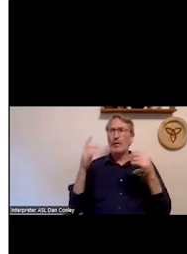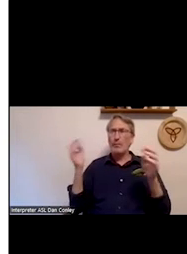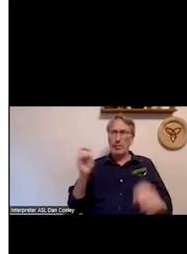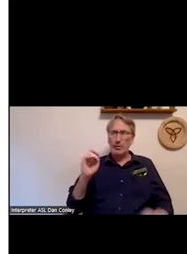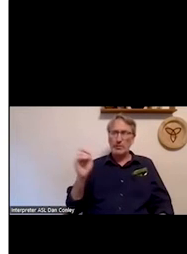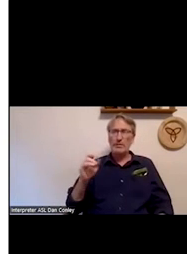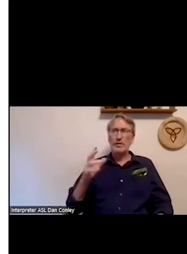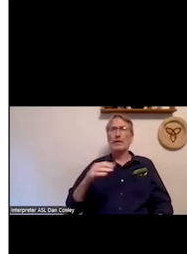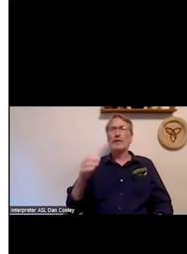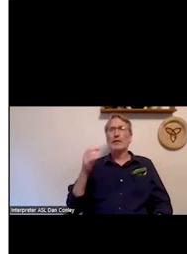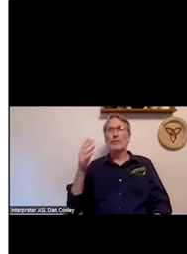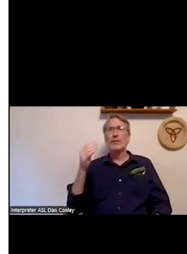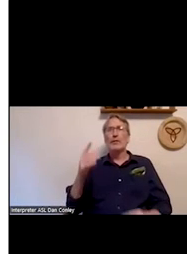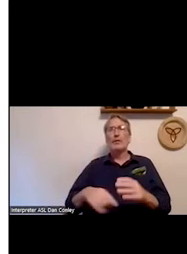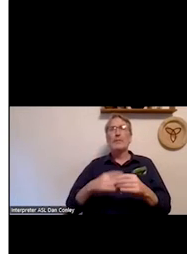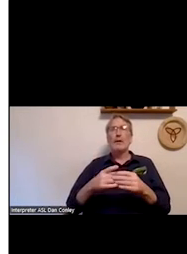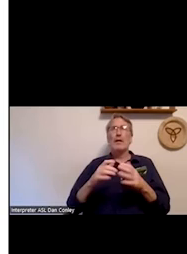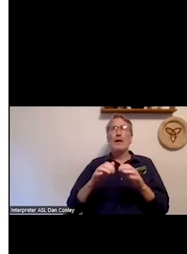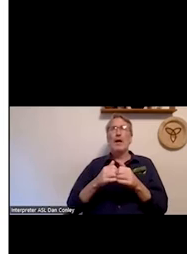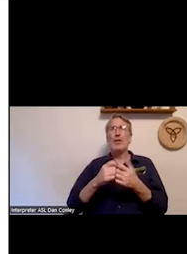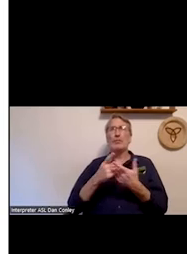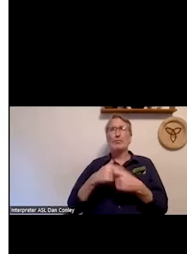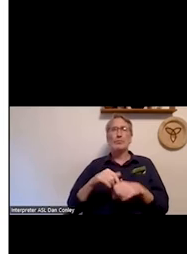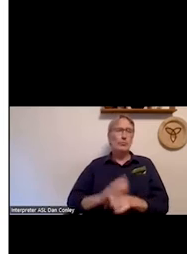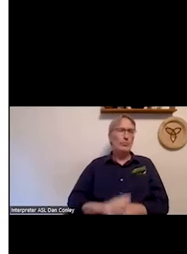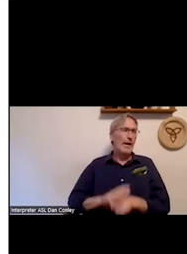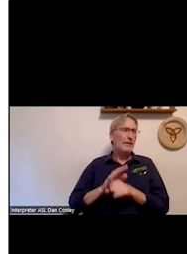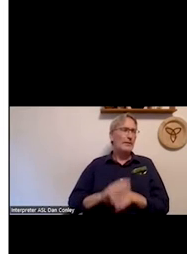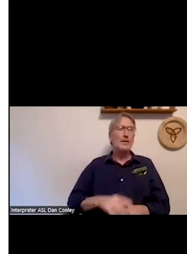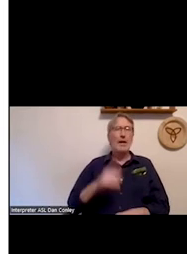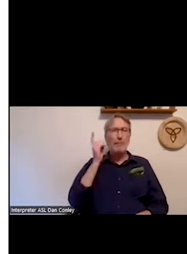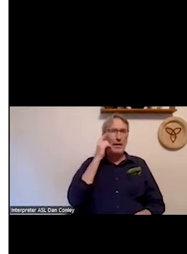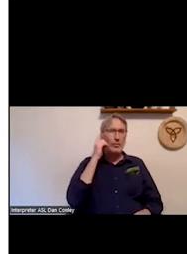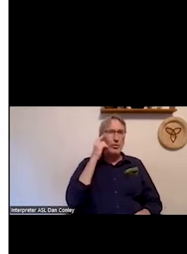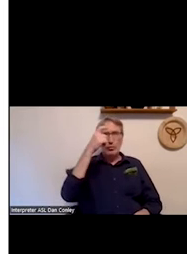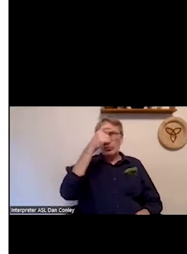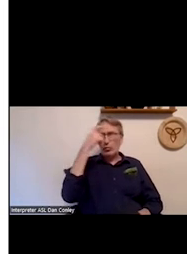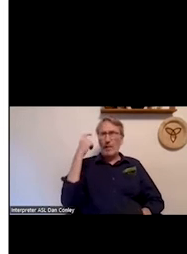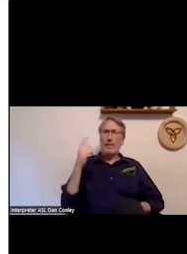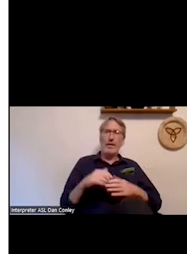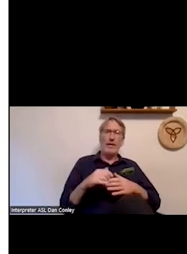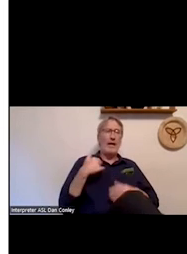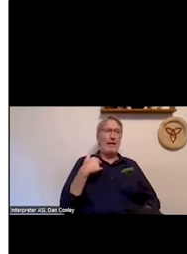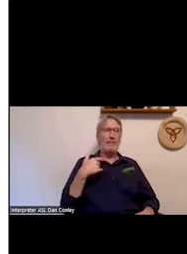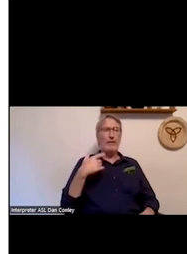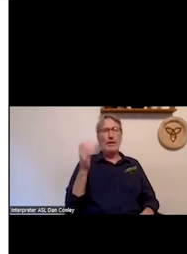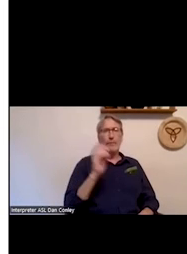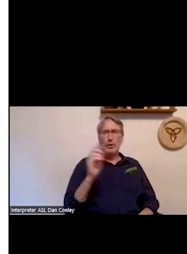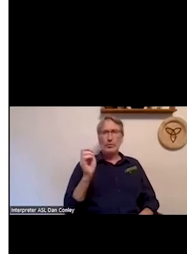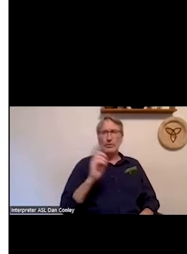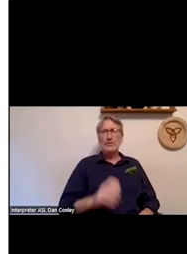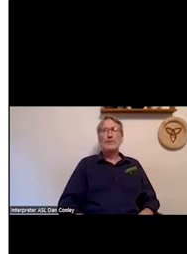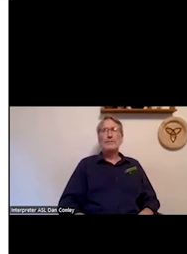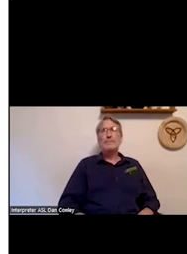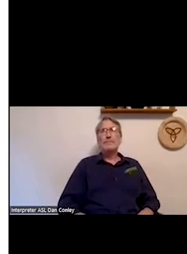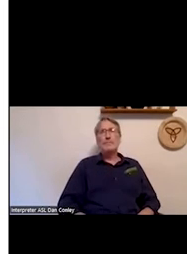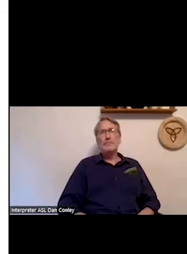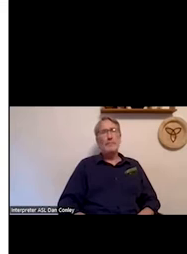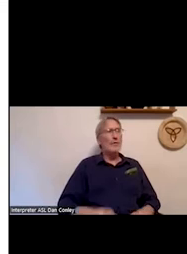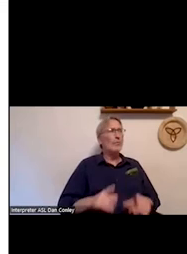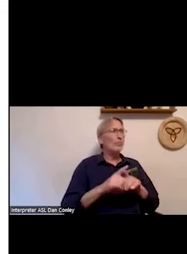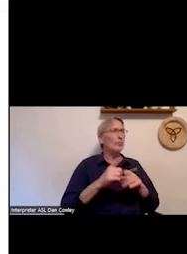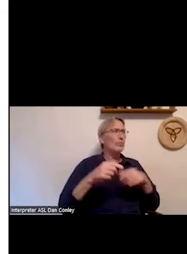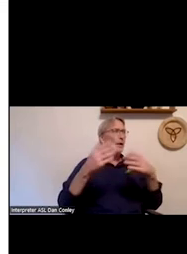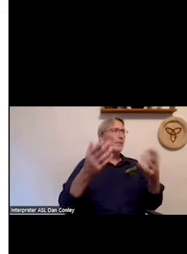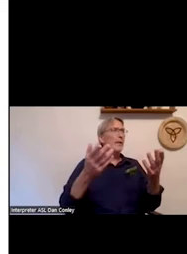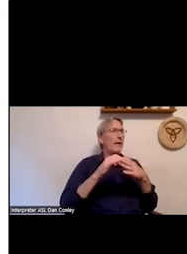information about how to deal with stress and the mental trauma that often comes with emergencies, how to help your child cope. We recommend also that